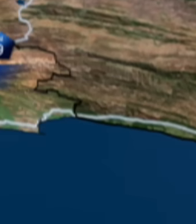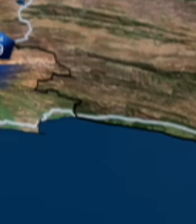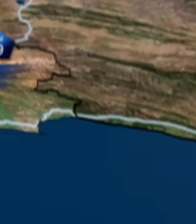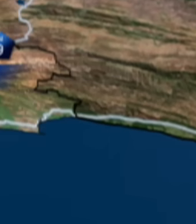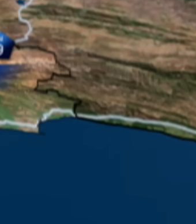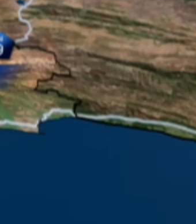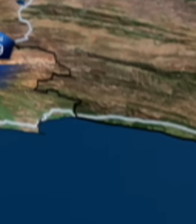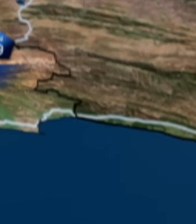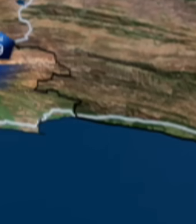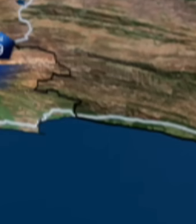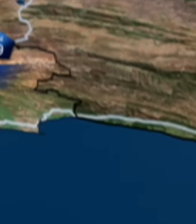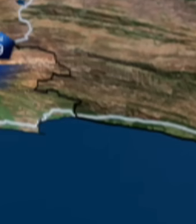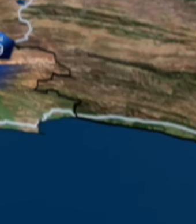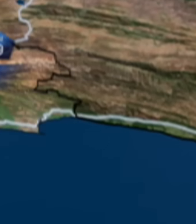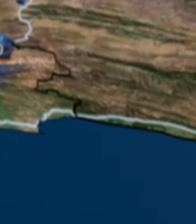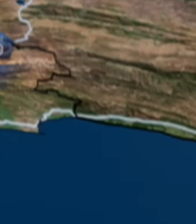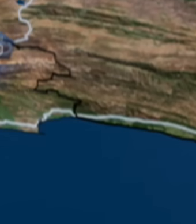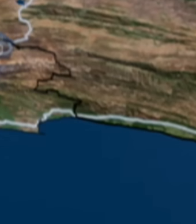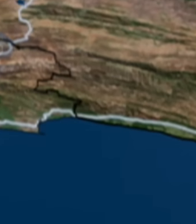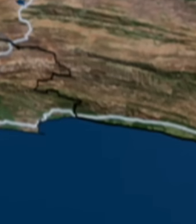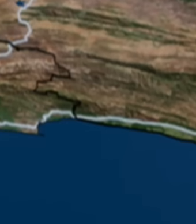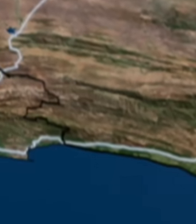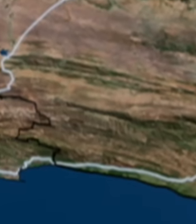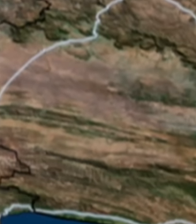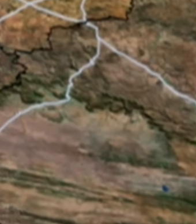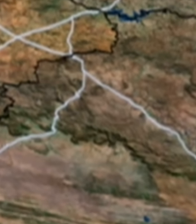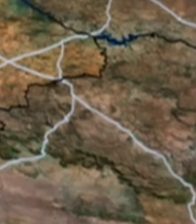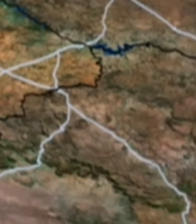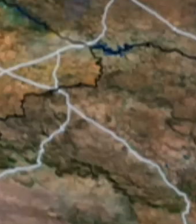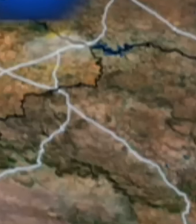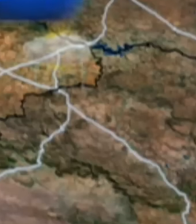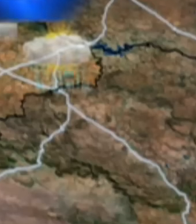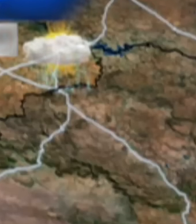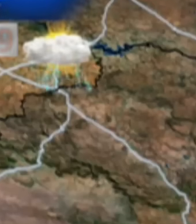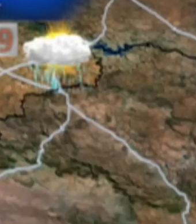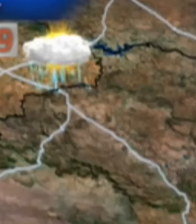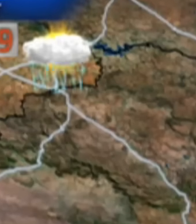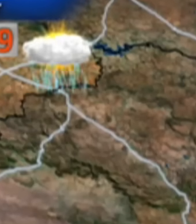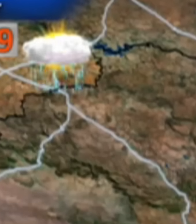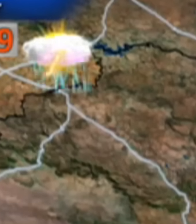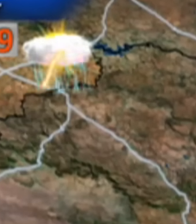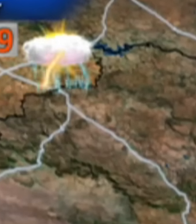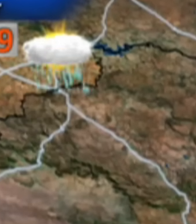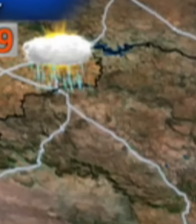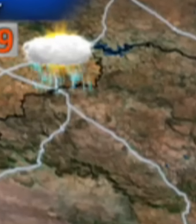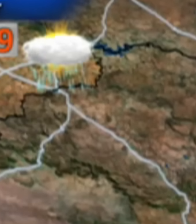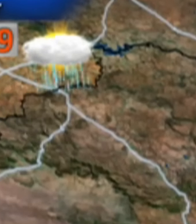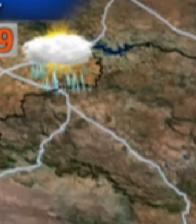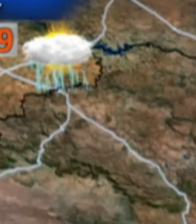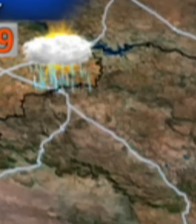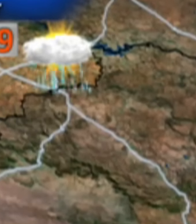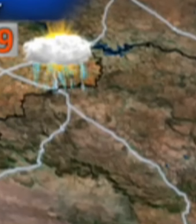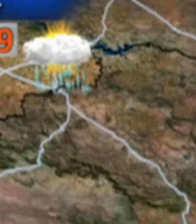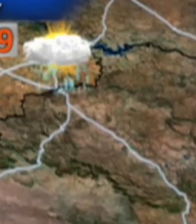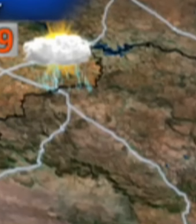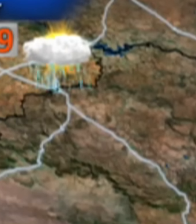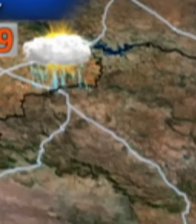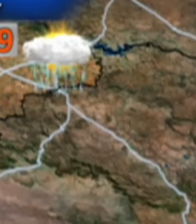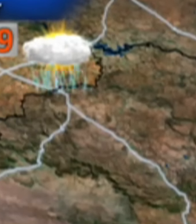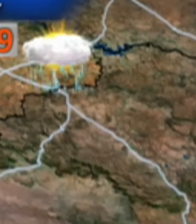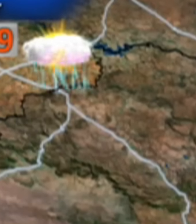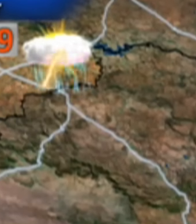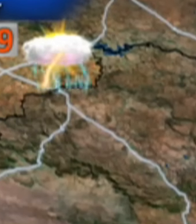hona ka Wotsarama o tla qale fela ho Selela ho fitla ho 17 kaofela re shebile hona ka Appington o tla tswela ka